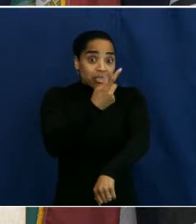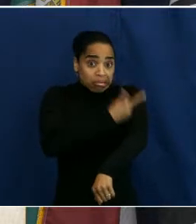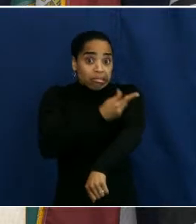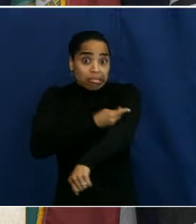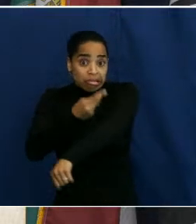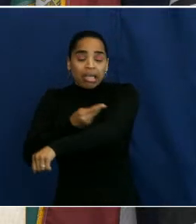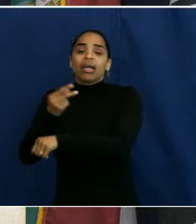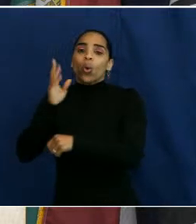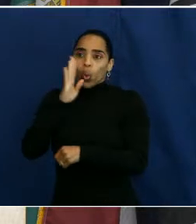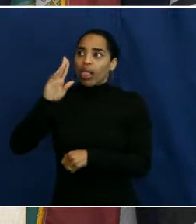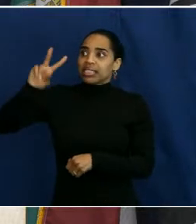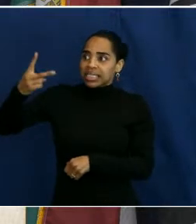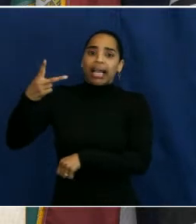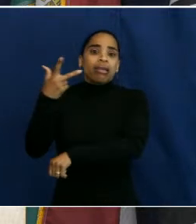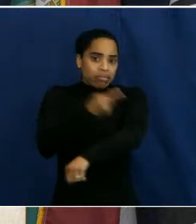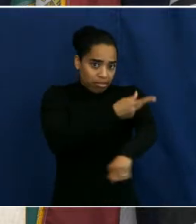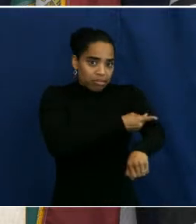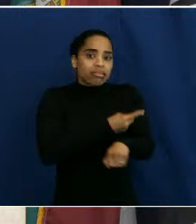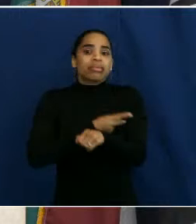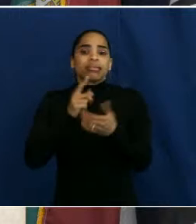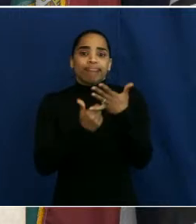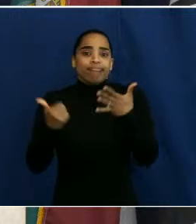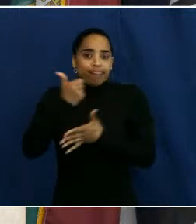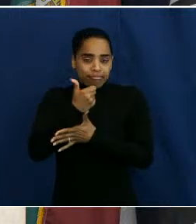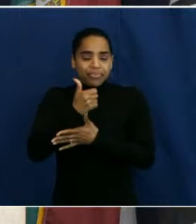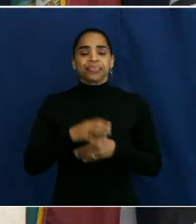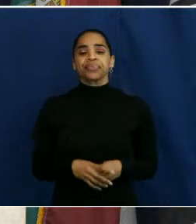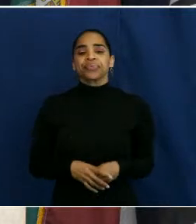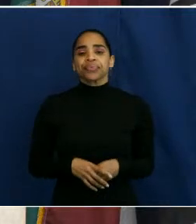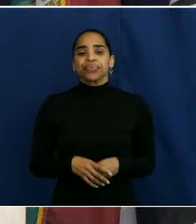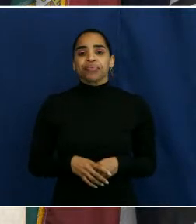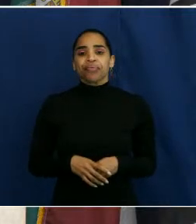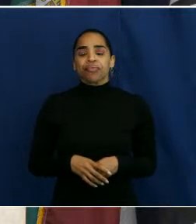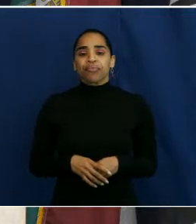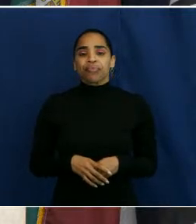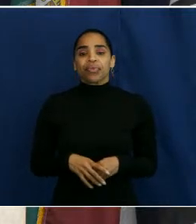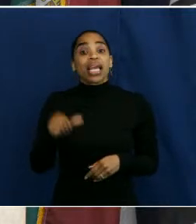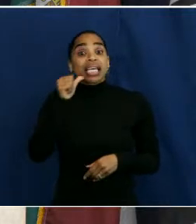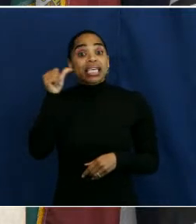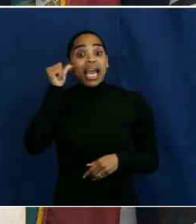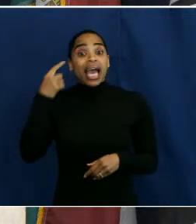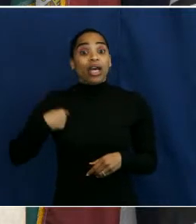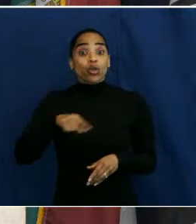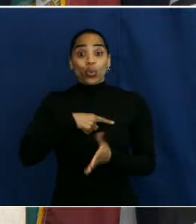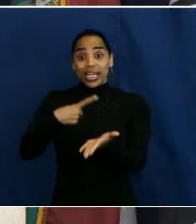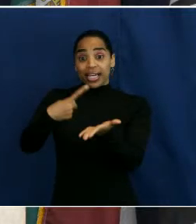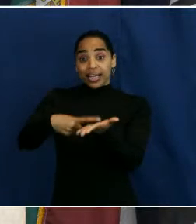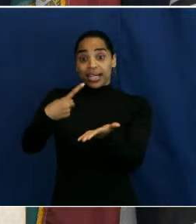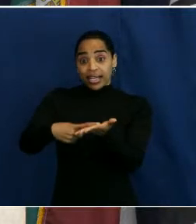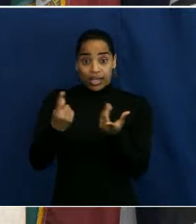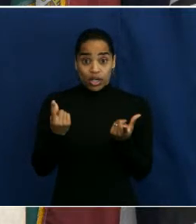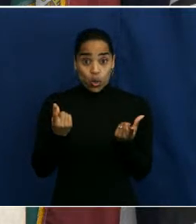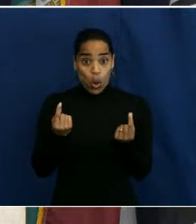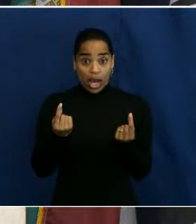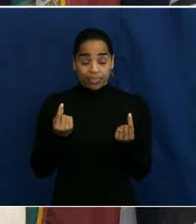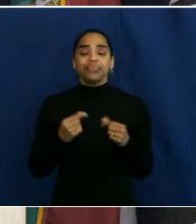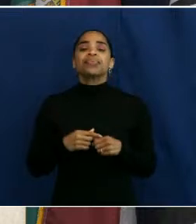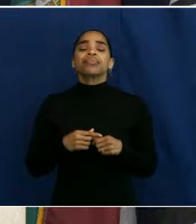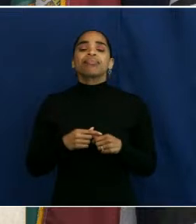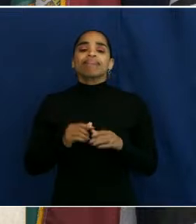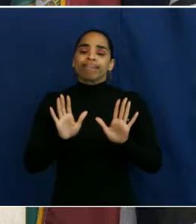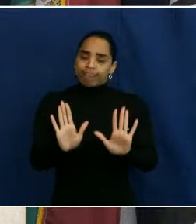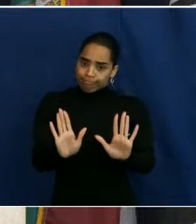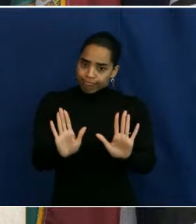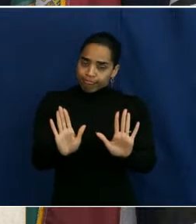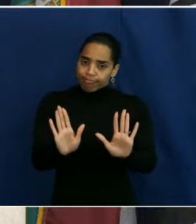through this system. On the vaccine front, as was widely discussed yesterday, out of an abundance of caution, and again, this